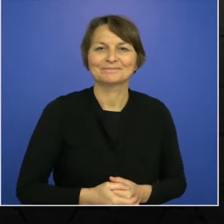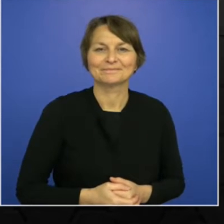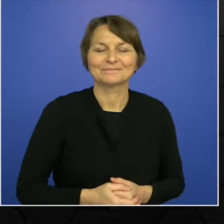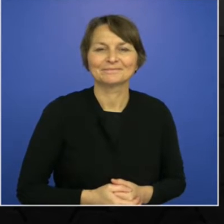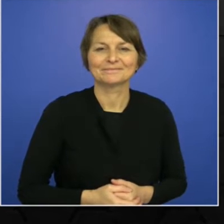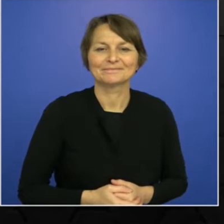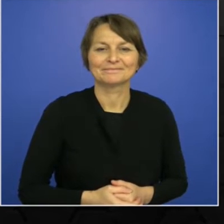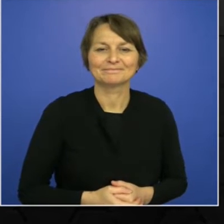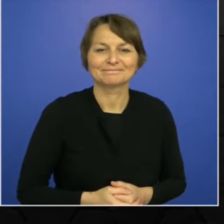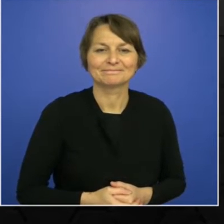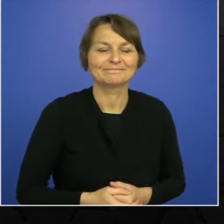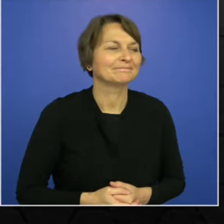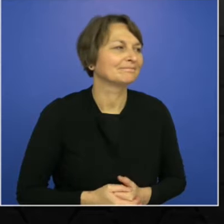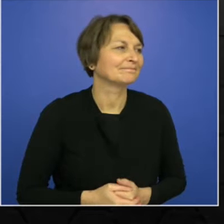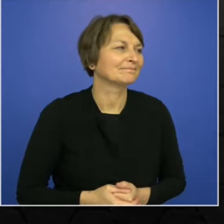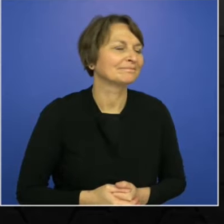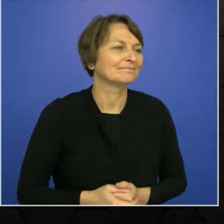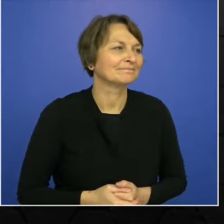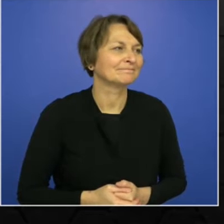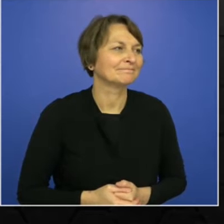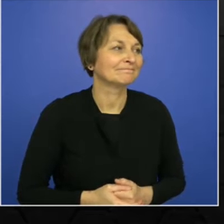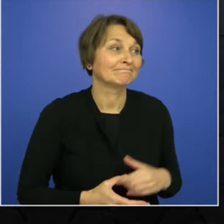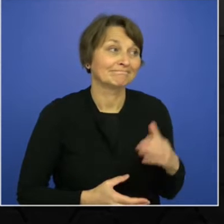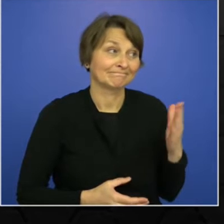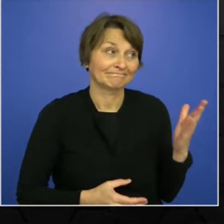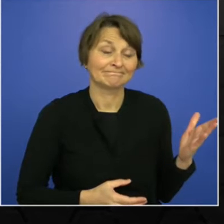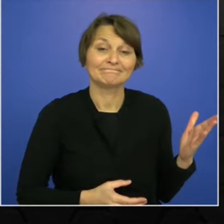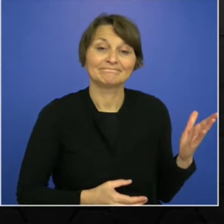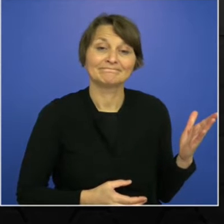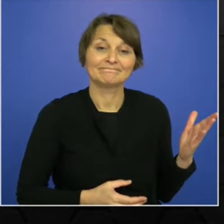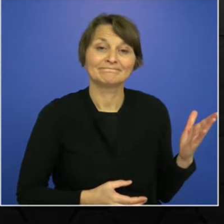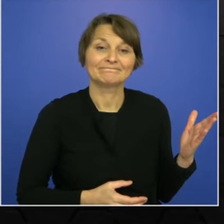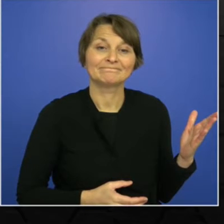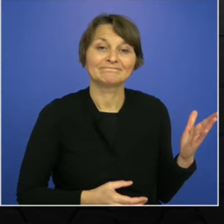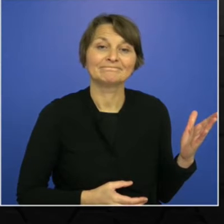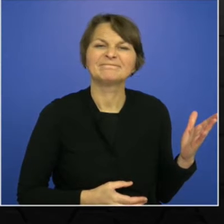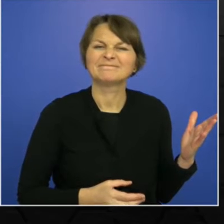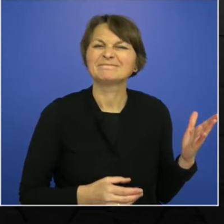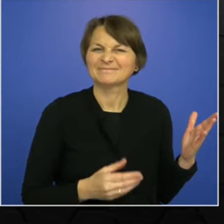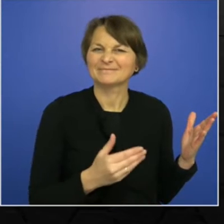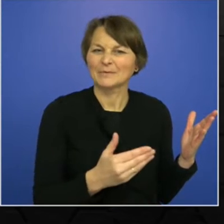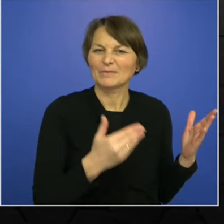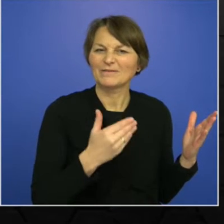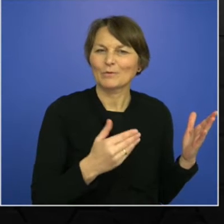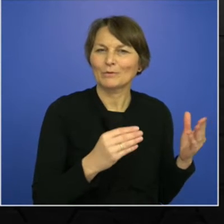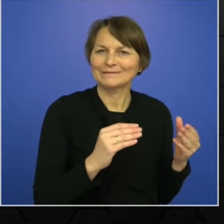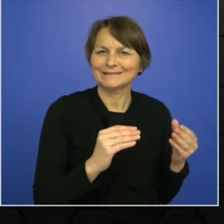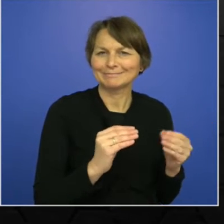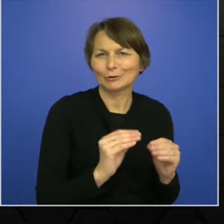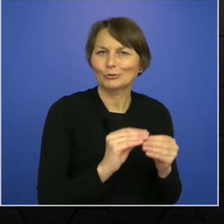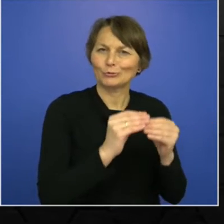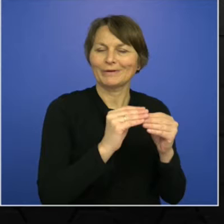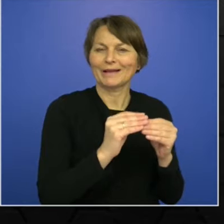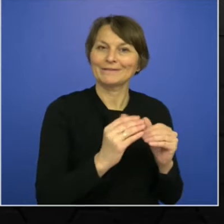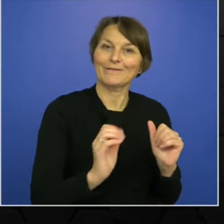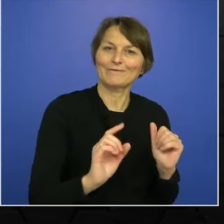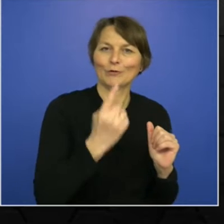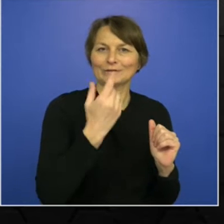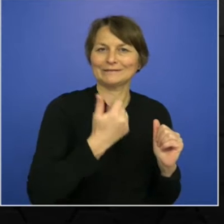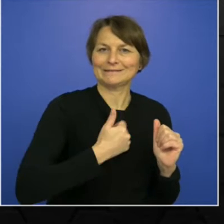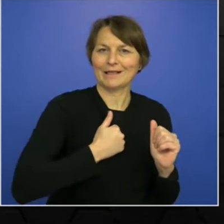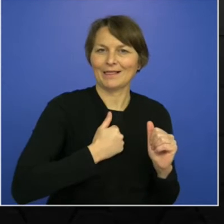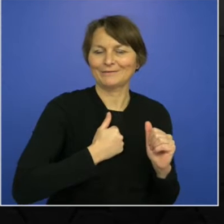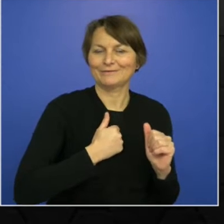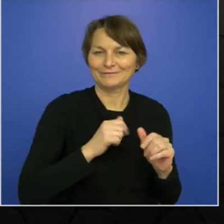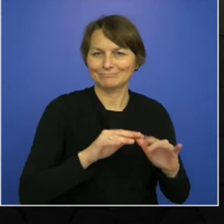Okay, so here I just have some screenshots from what we just saw. And now we're going to